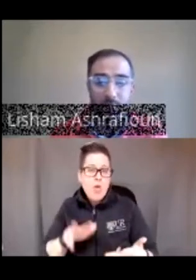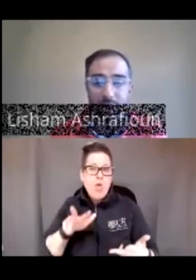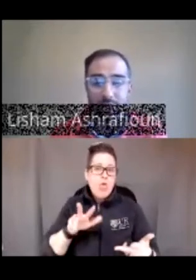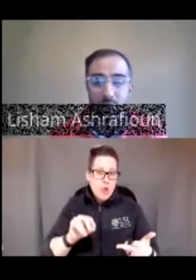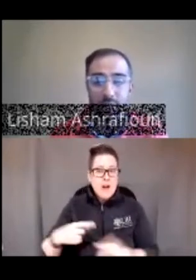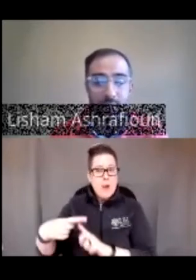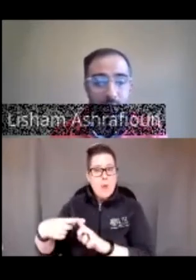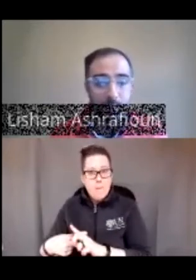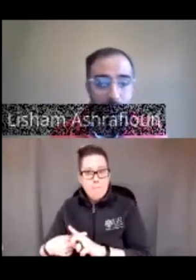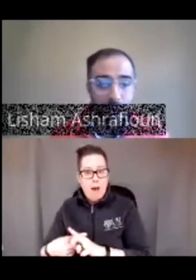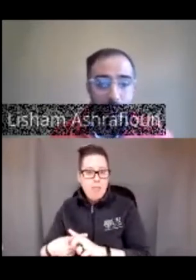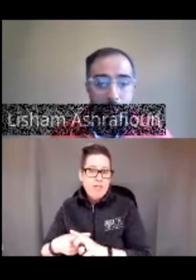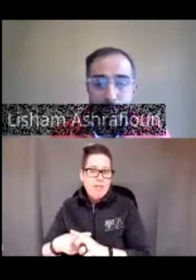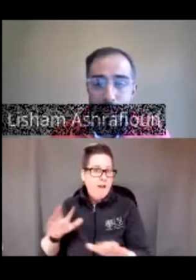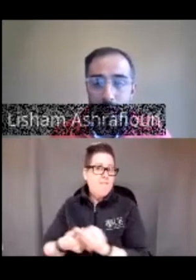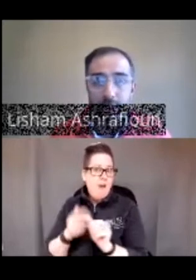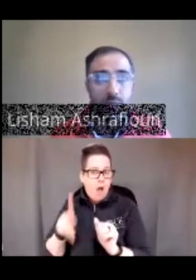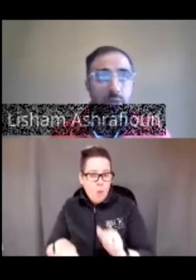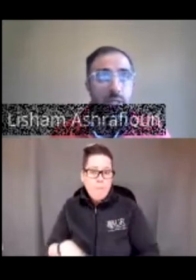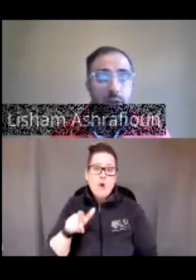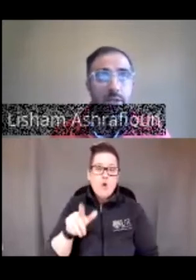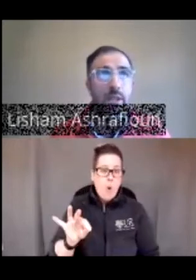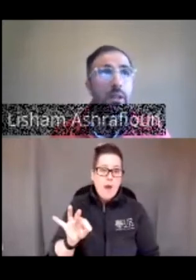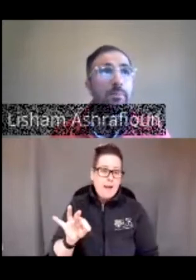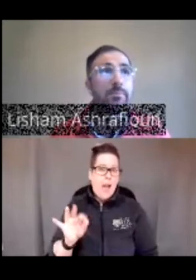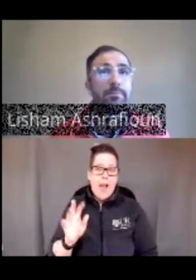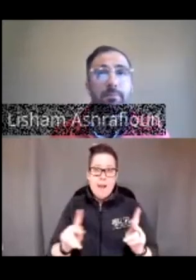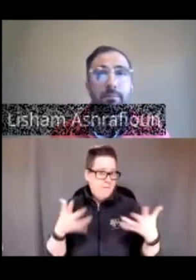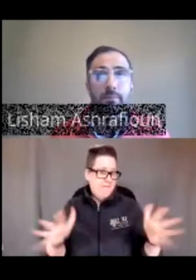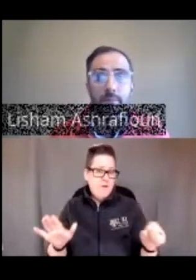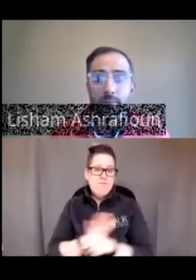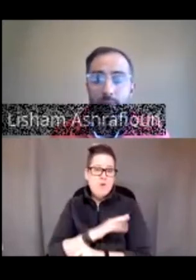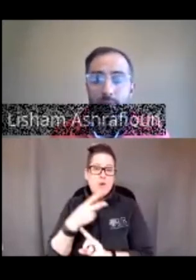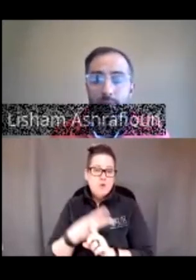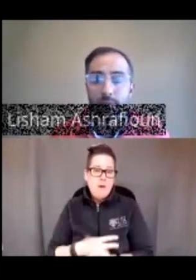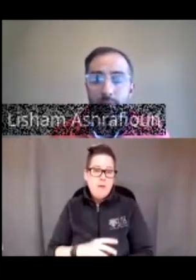follow-ups, and we've had 29 people get through the entire study.